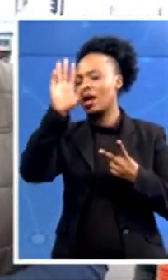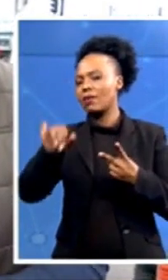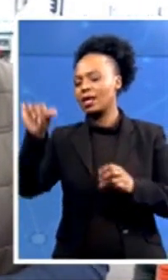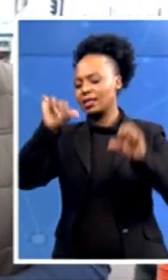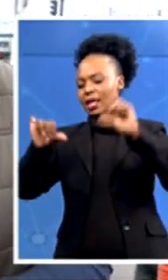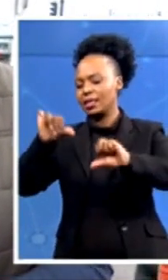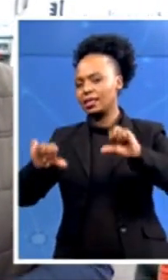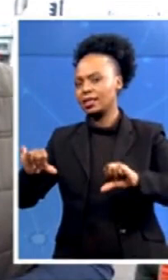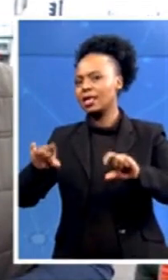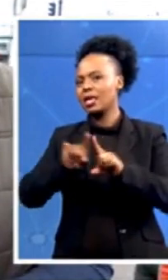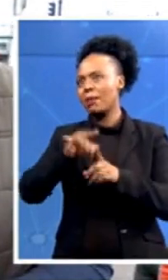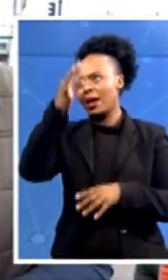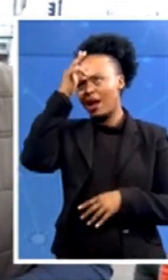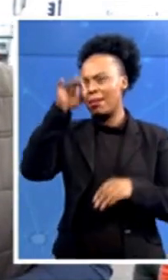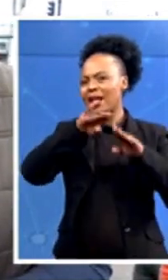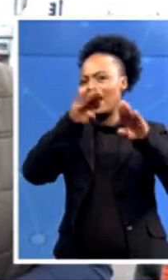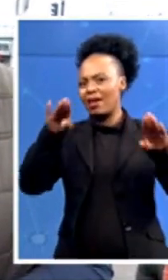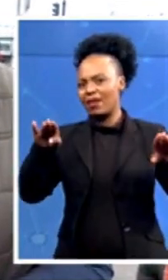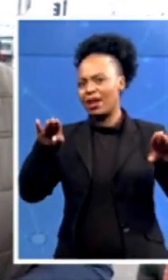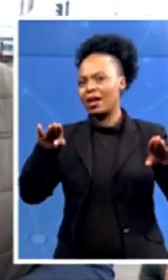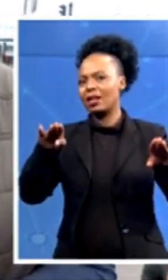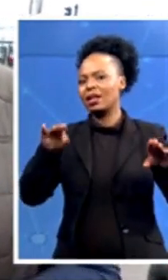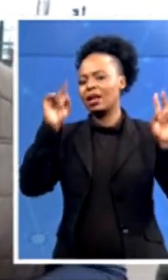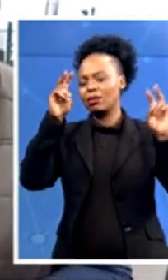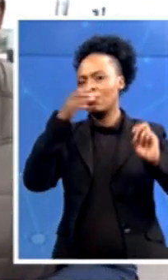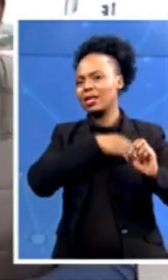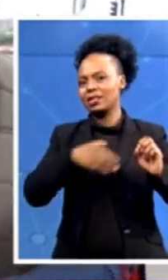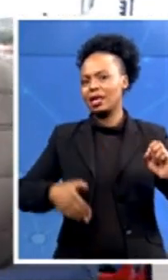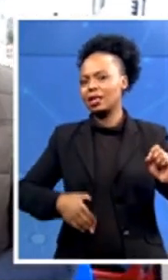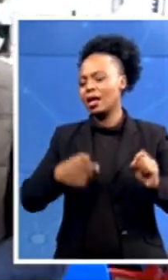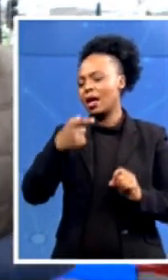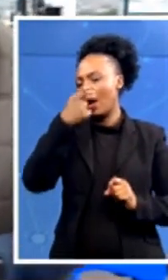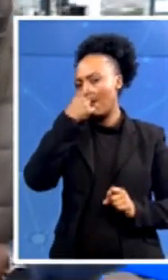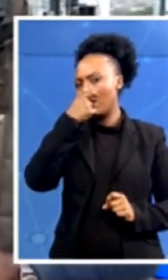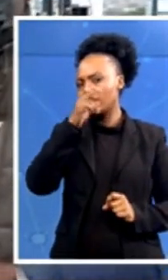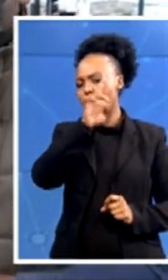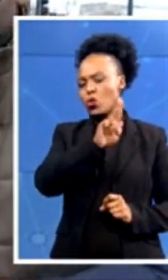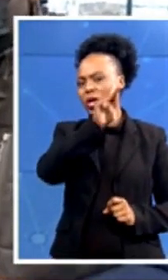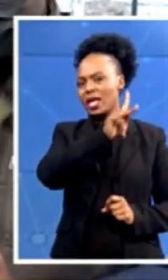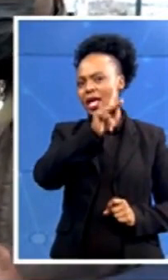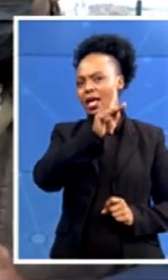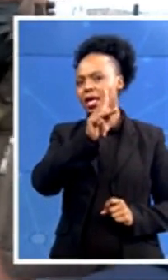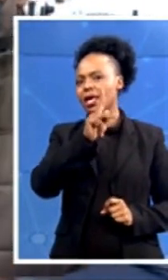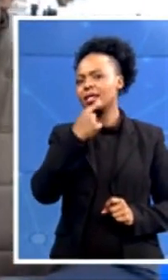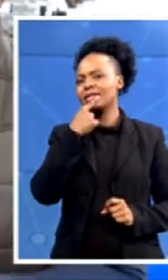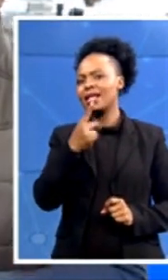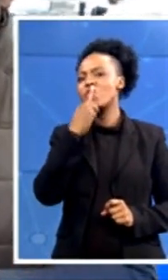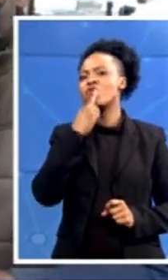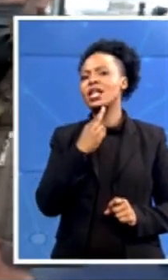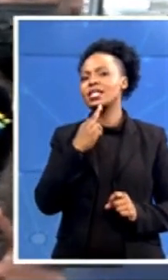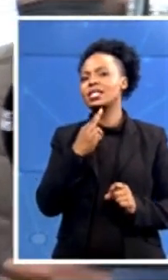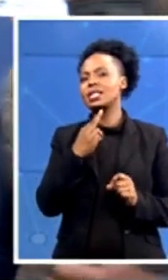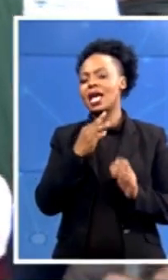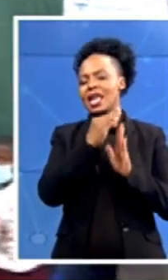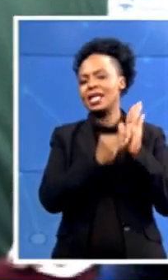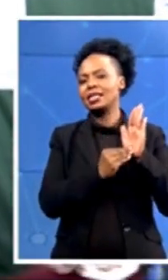to President Cyril Ramaphosa and UK Prime Minister Boris Johnson about this red list that South Africa is on. Do you think we can grab the